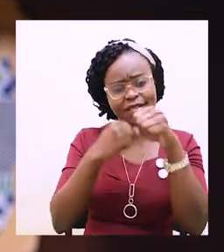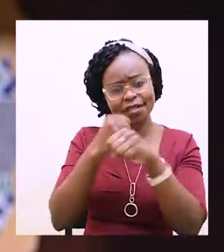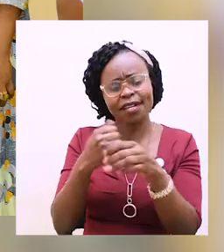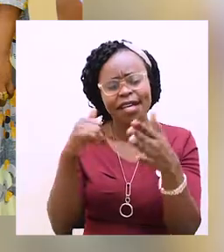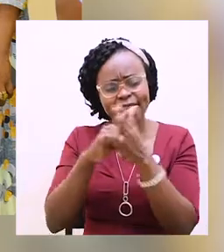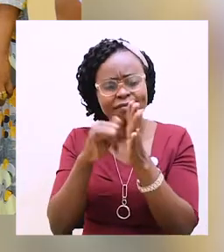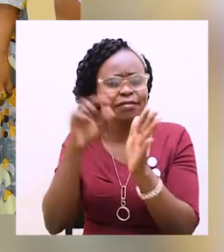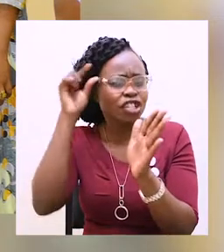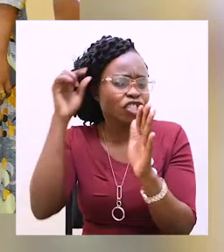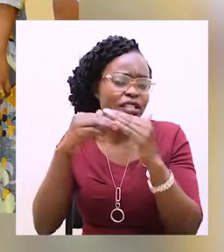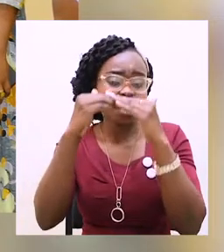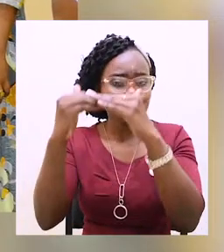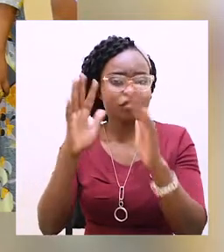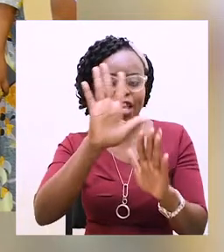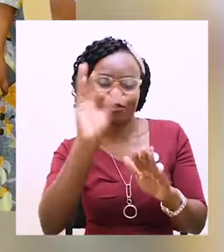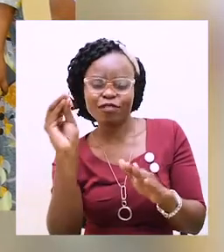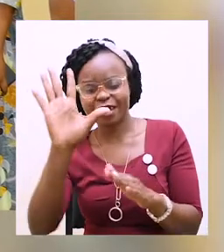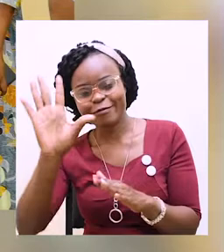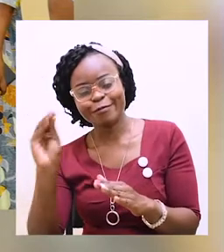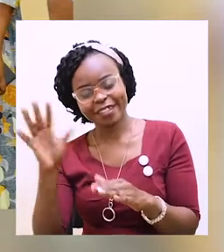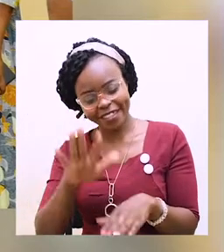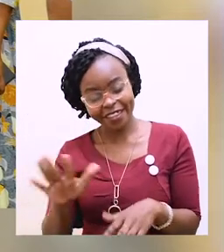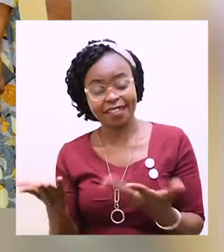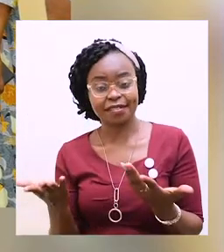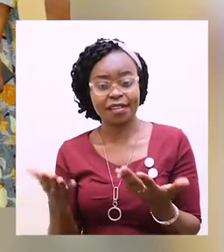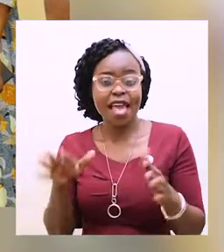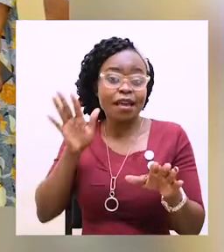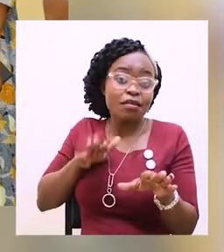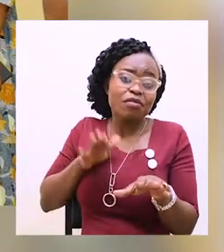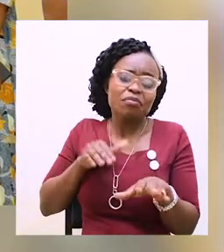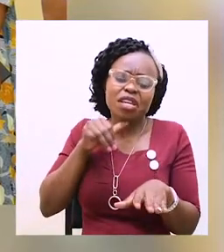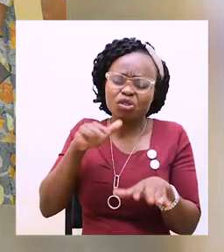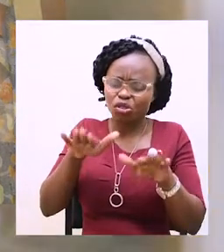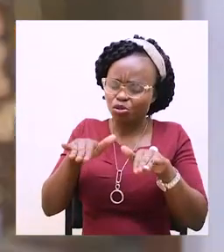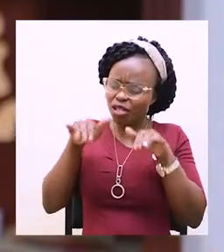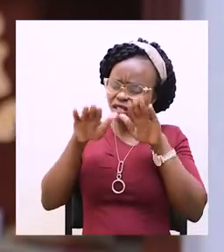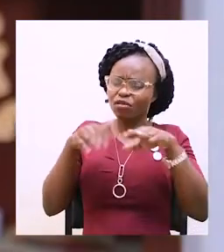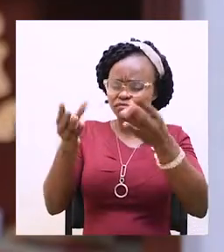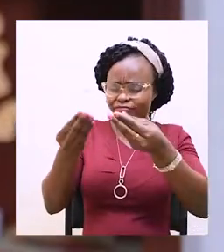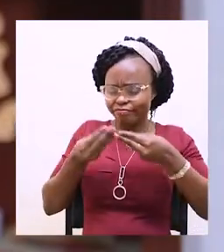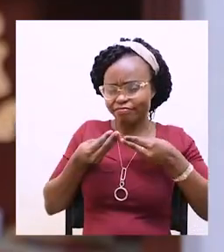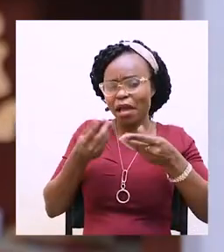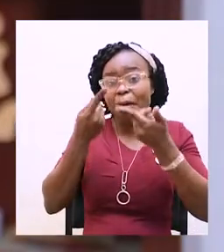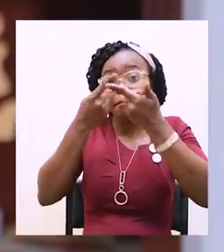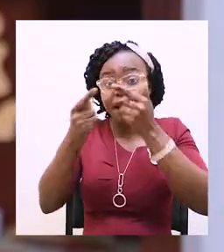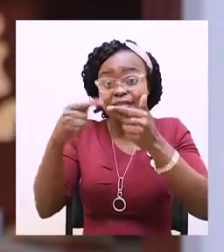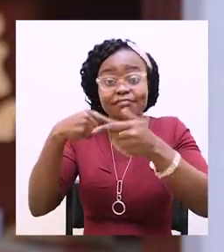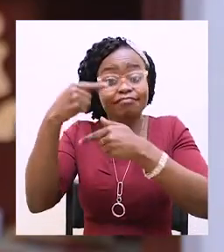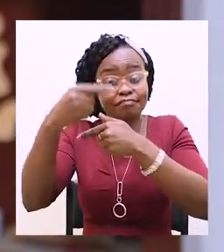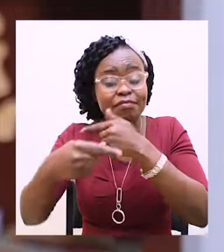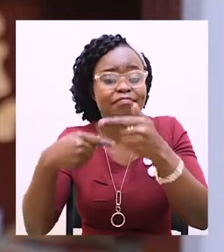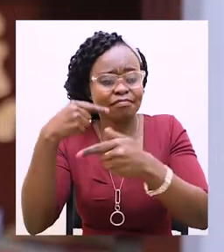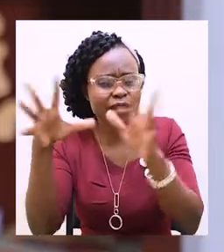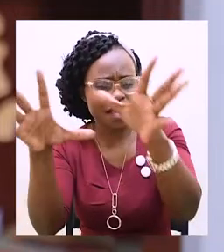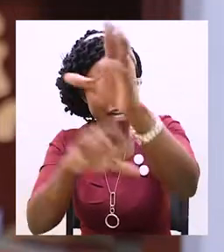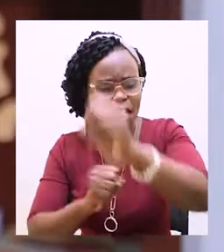that gender equality is a 50-50 thing, and women, we don't have to wait for it to be given to us. We have to come out